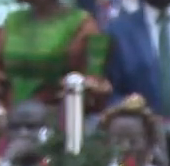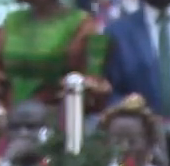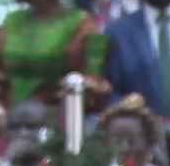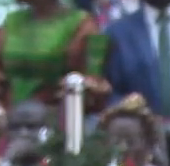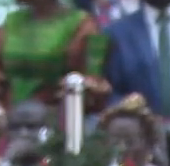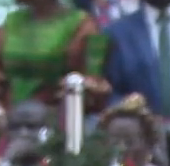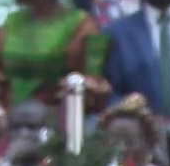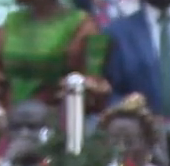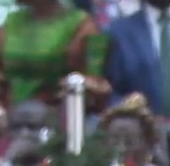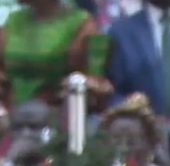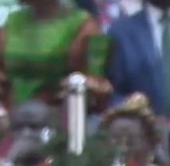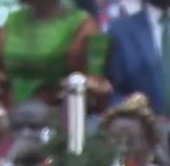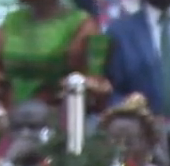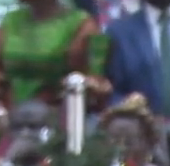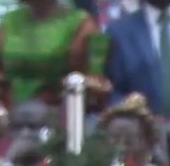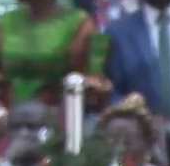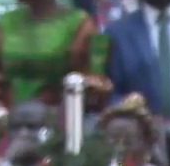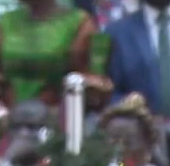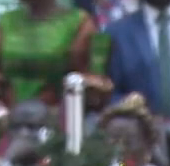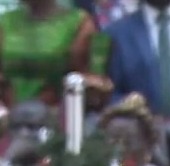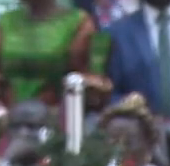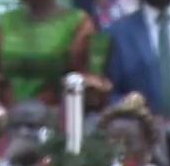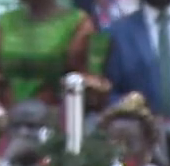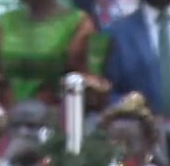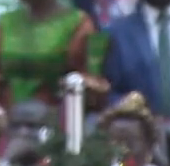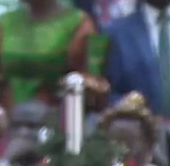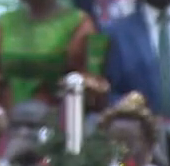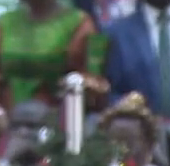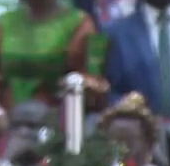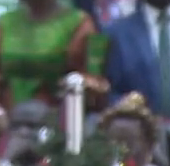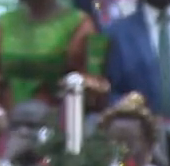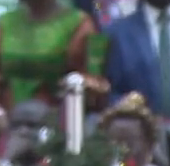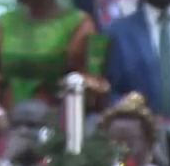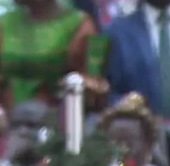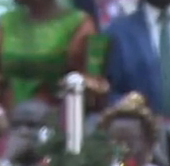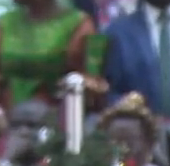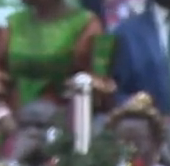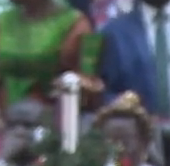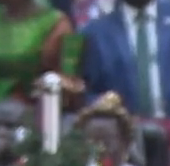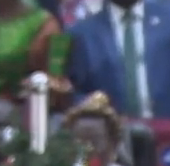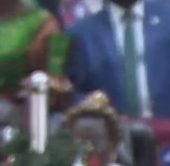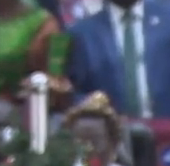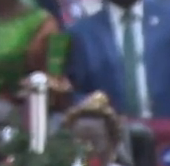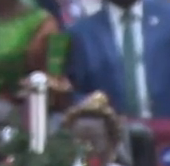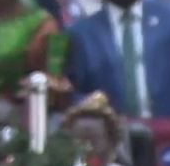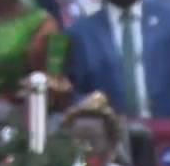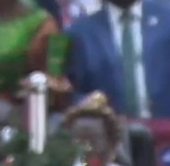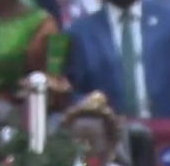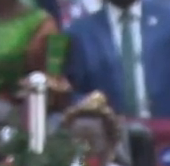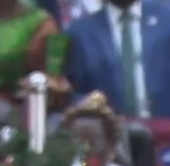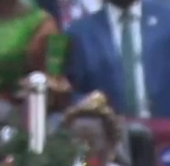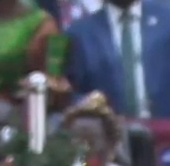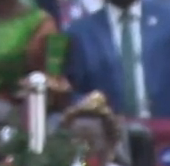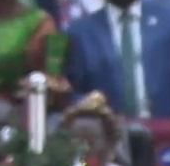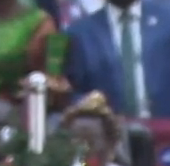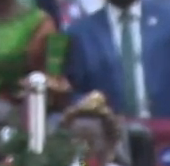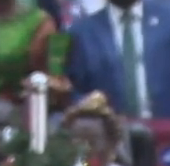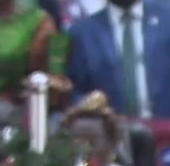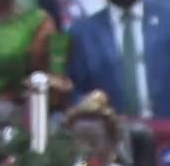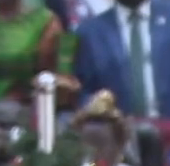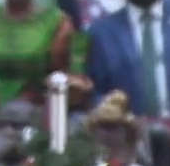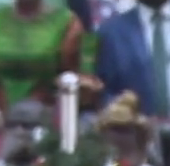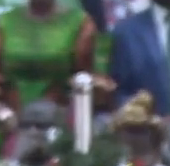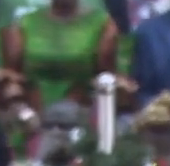gbadura. So shall it be in Jesus' name. Ben yori loruko Jesu. As the Almighty God